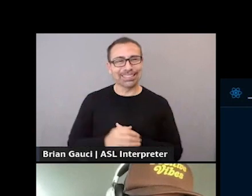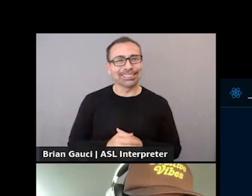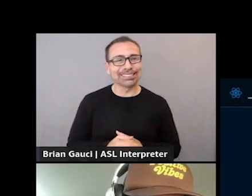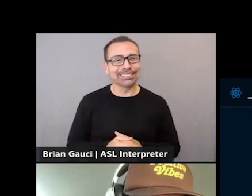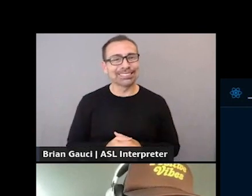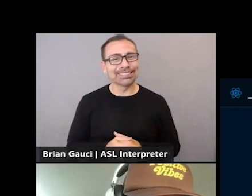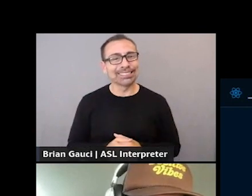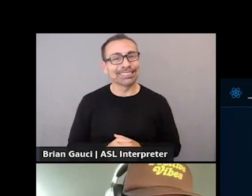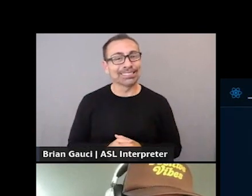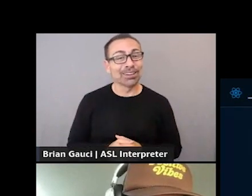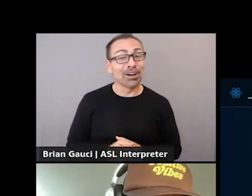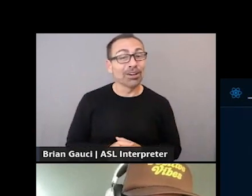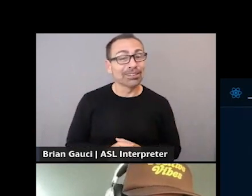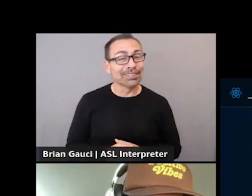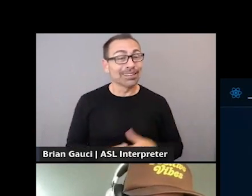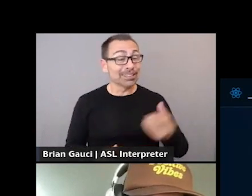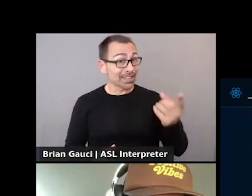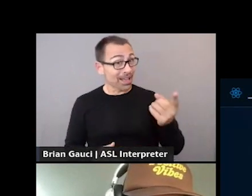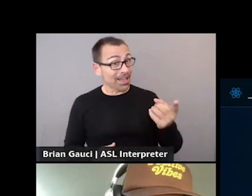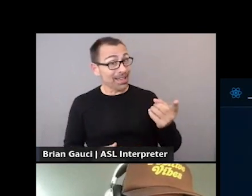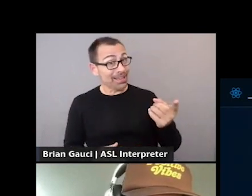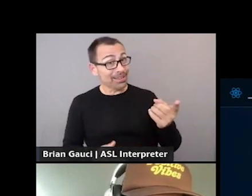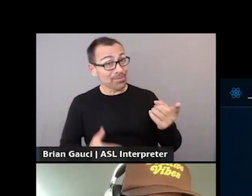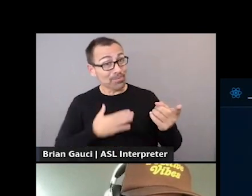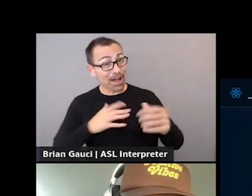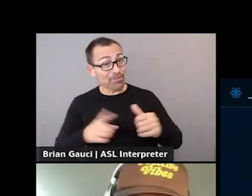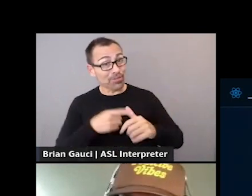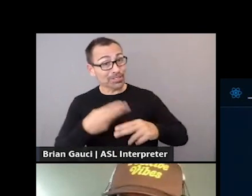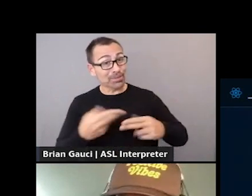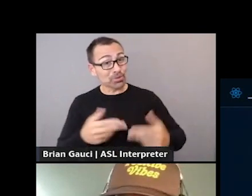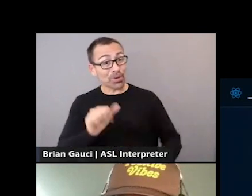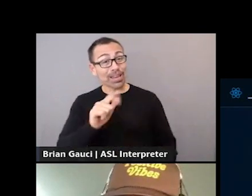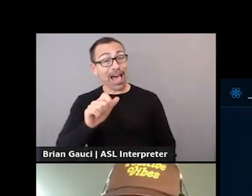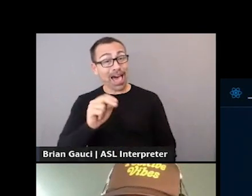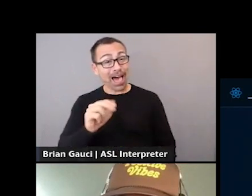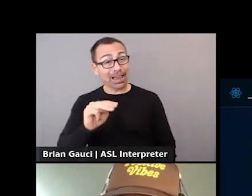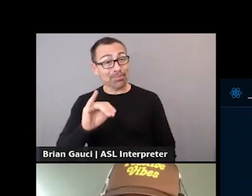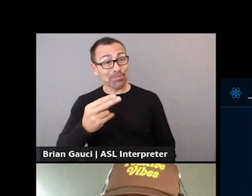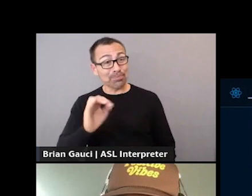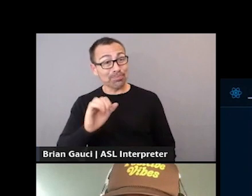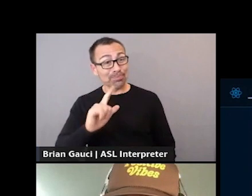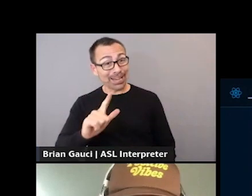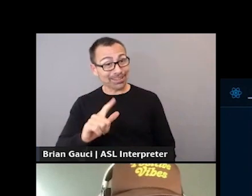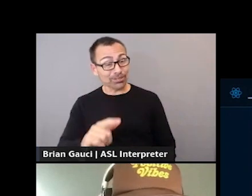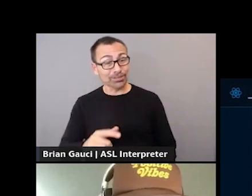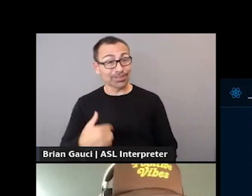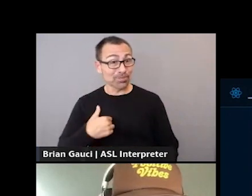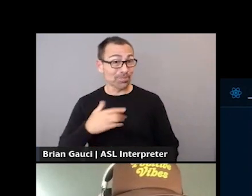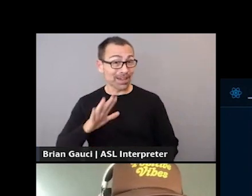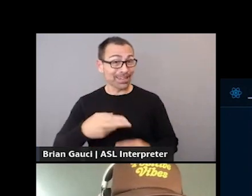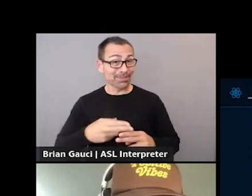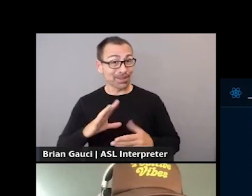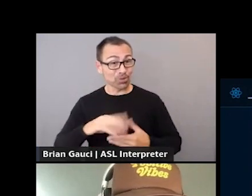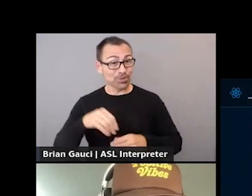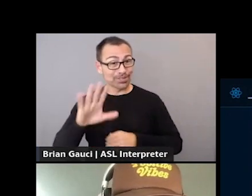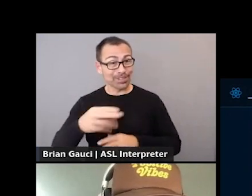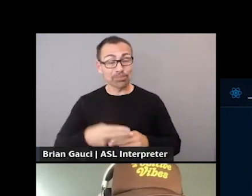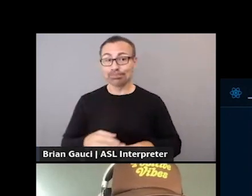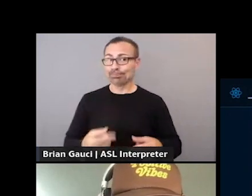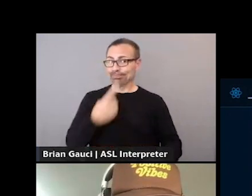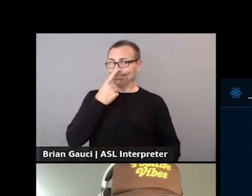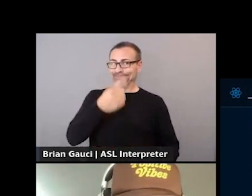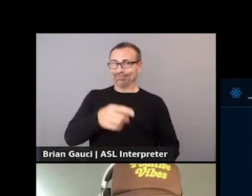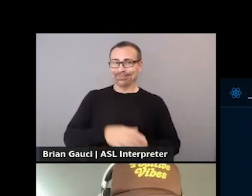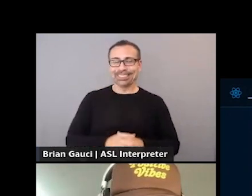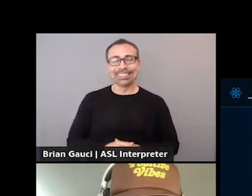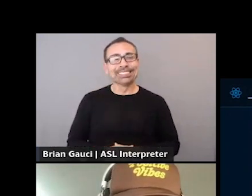Michael's my first name. So well, then there we go. You're in there. AppSync is going to be a fully managed GraphQL. Now, let me break down what that means because